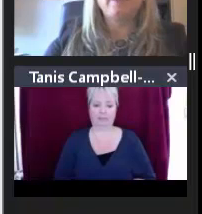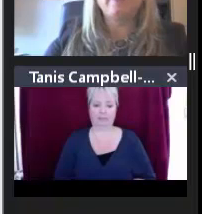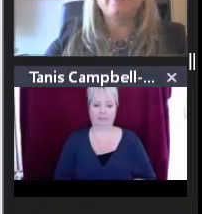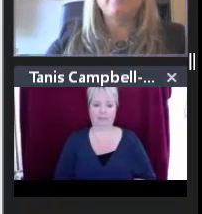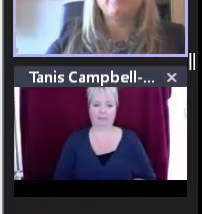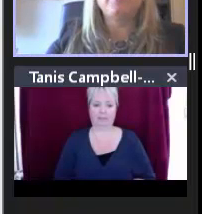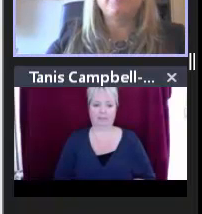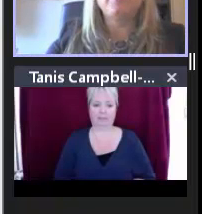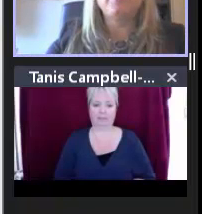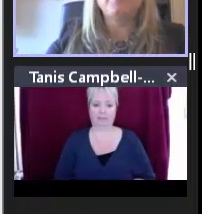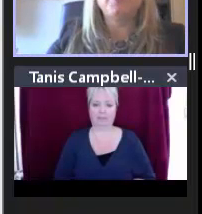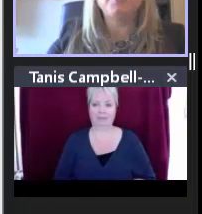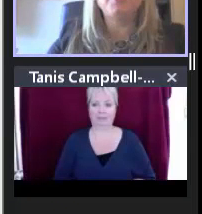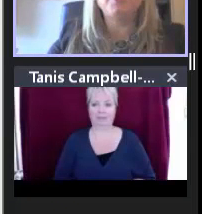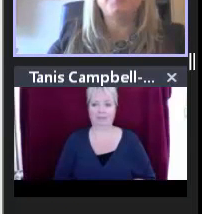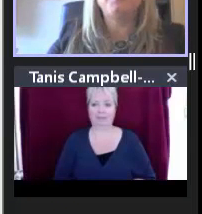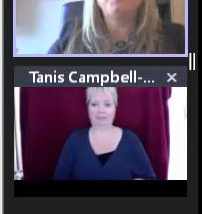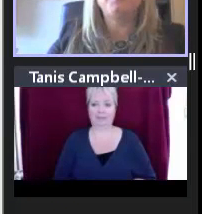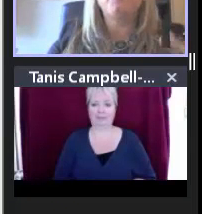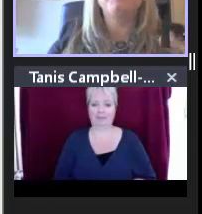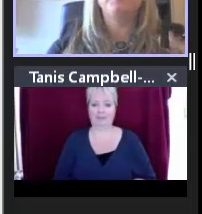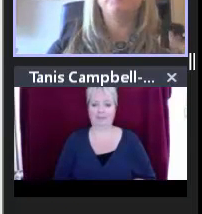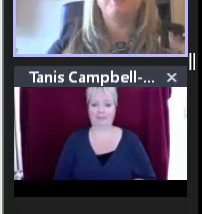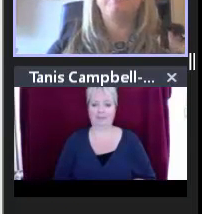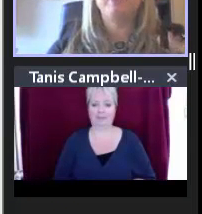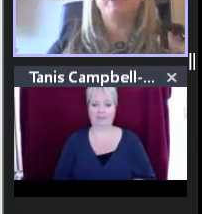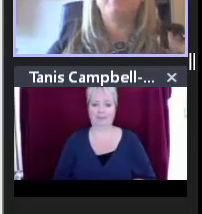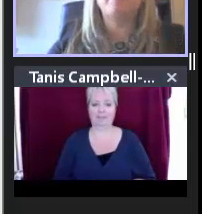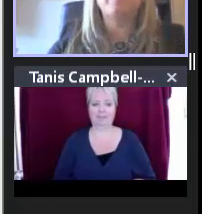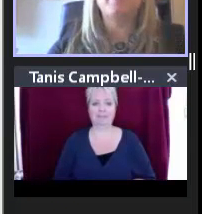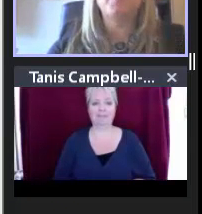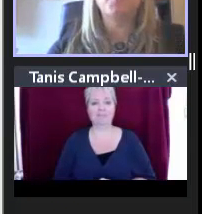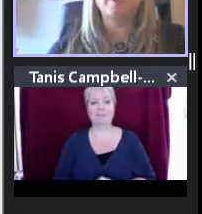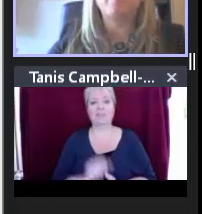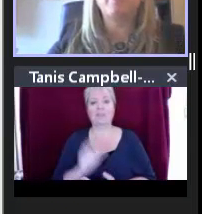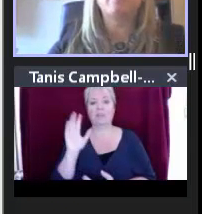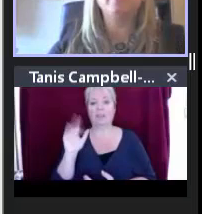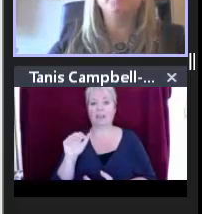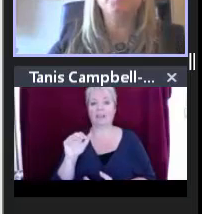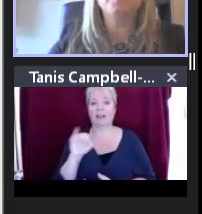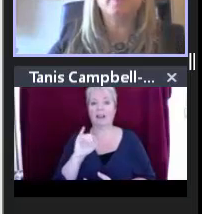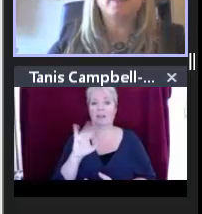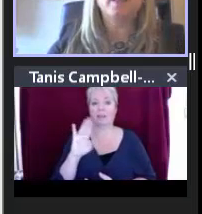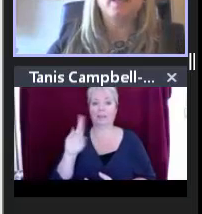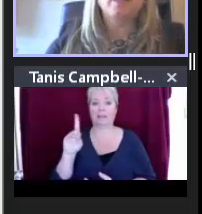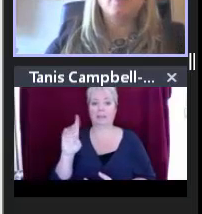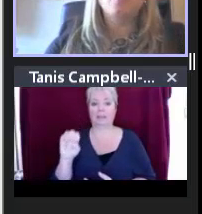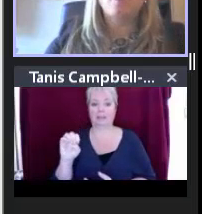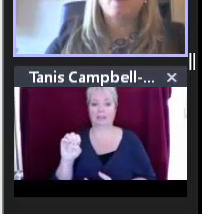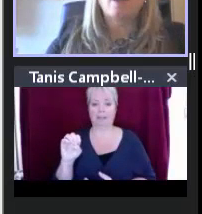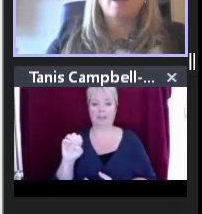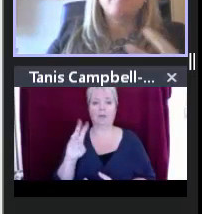So I hope that gives you an overview of the web development program that we offer.